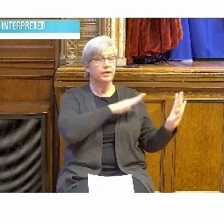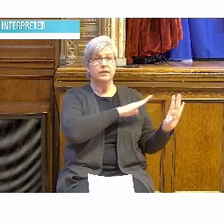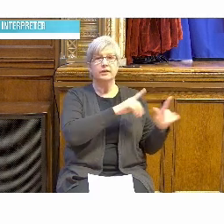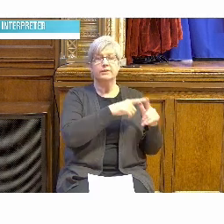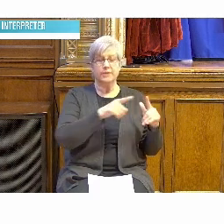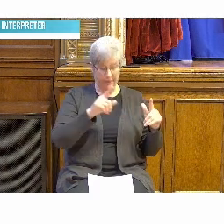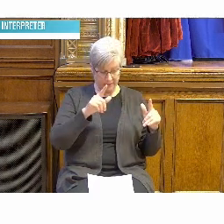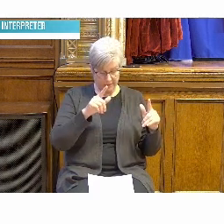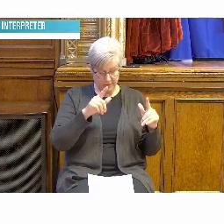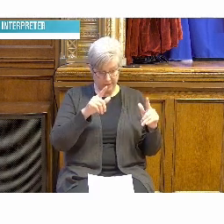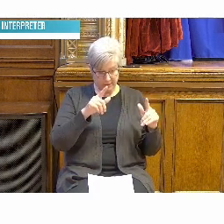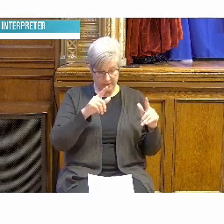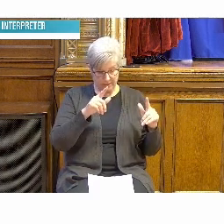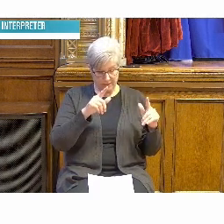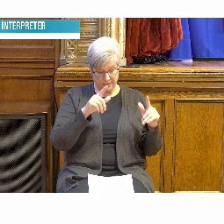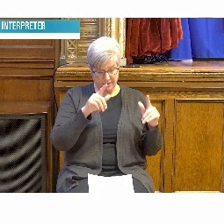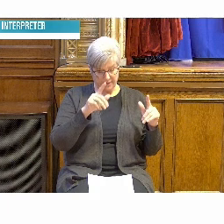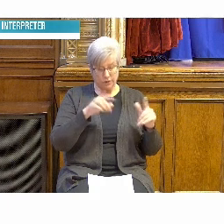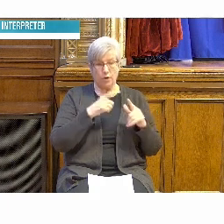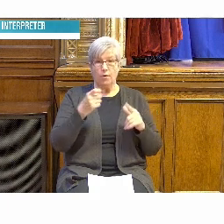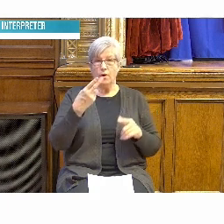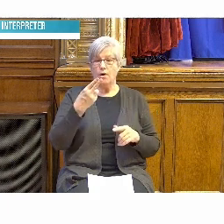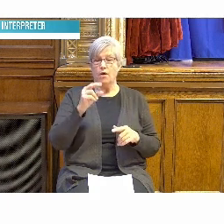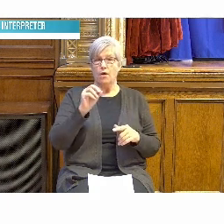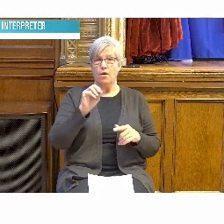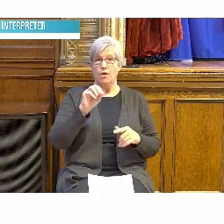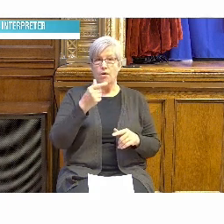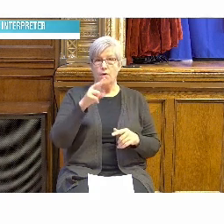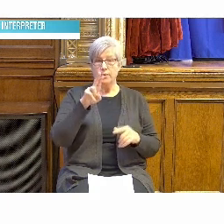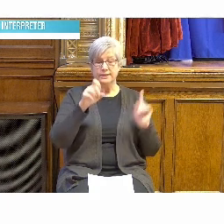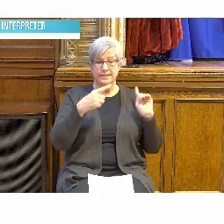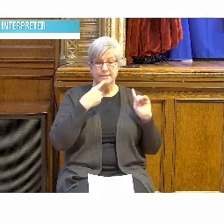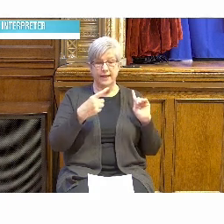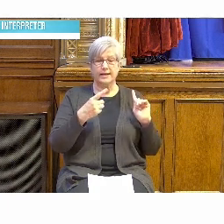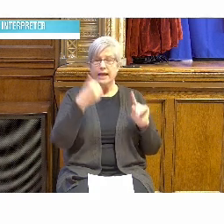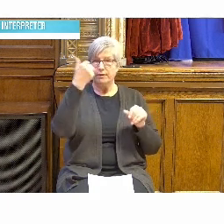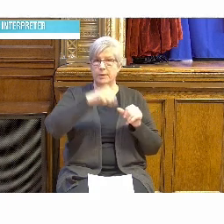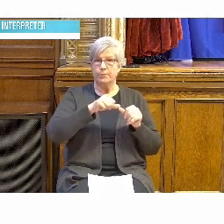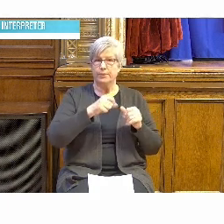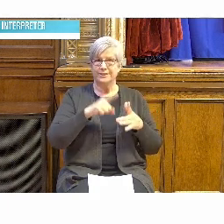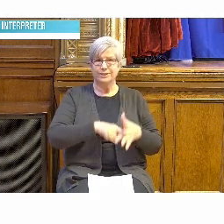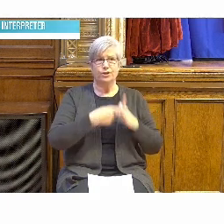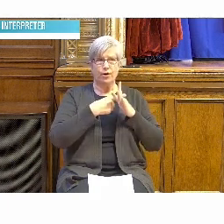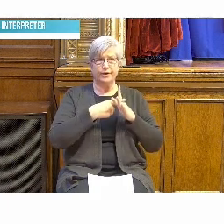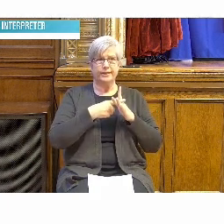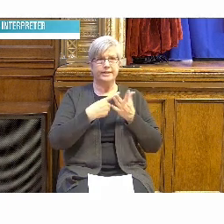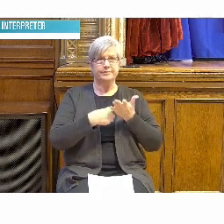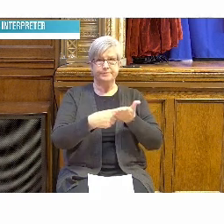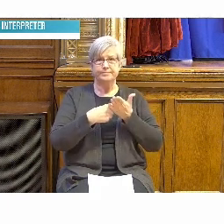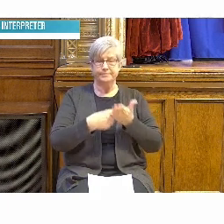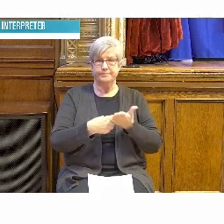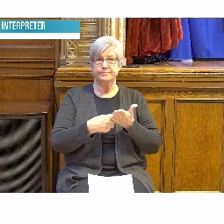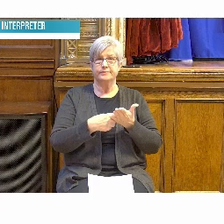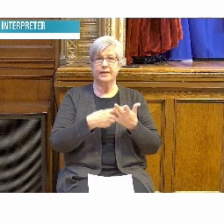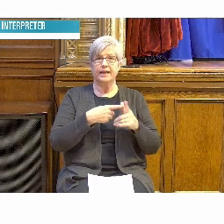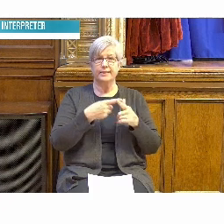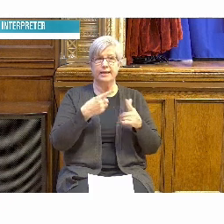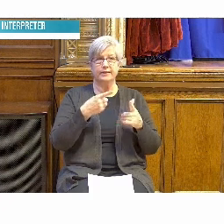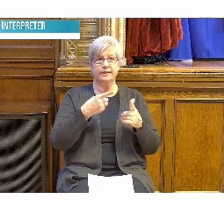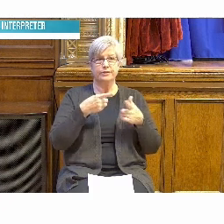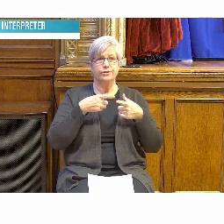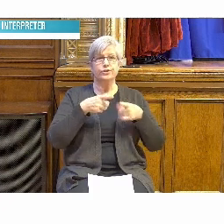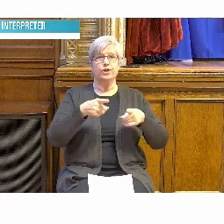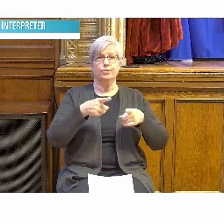Linda, I recall when we first started having this conversation, and it seems like it has evolved more